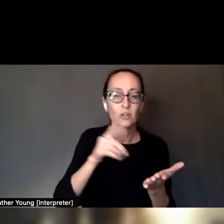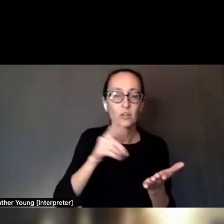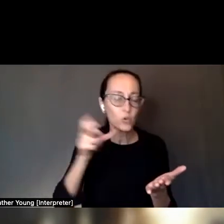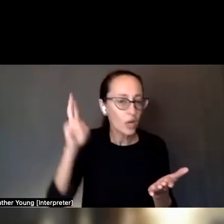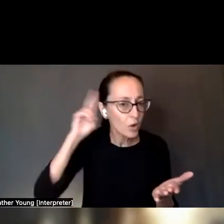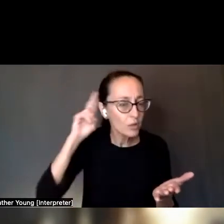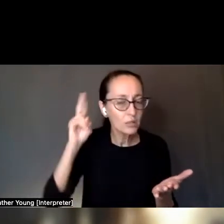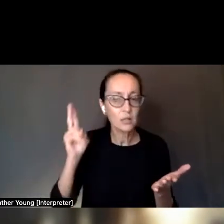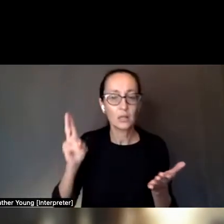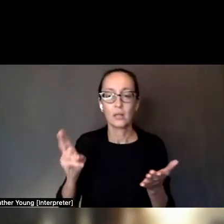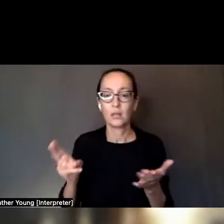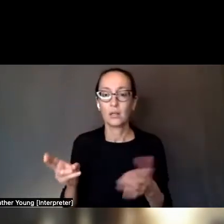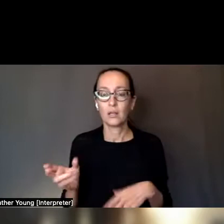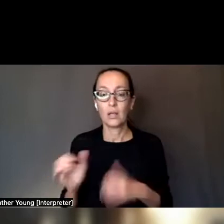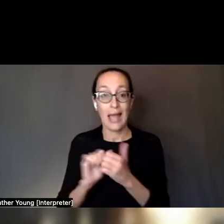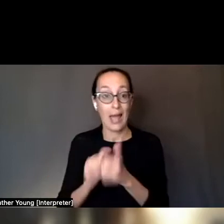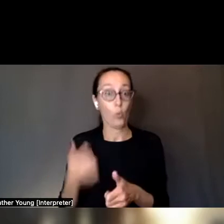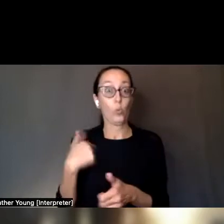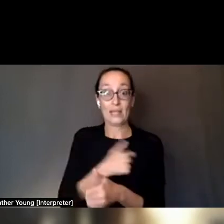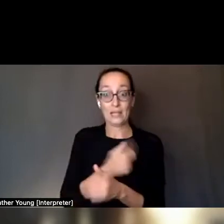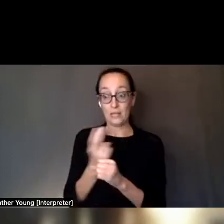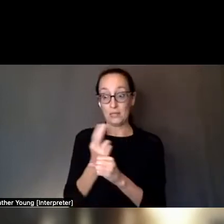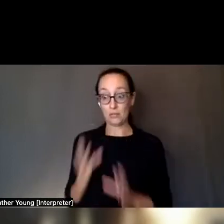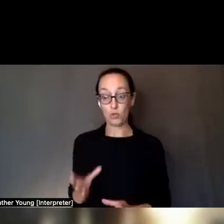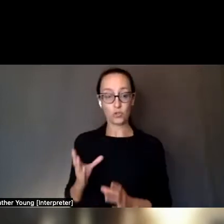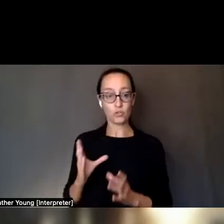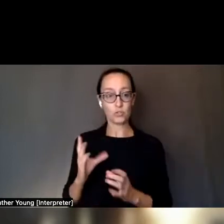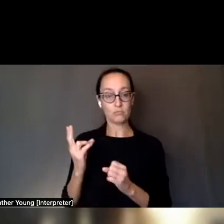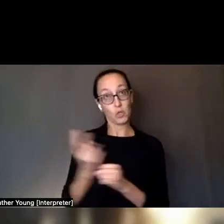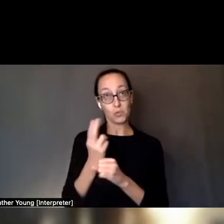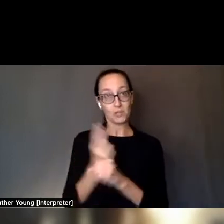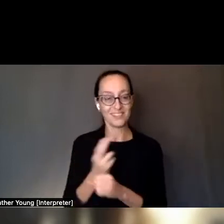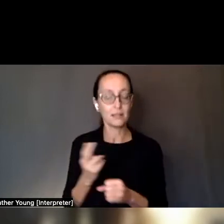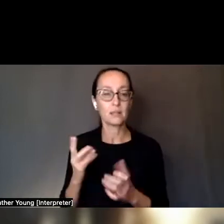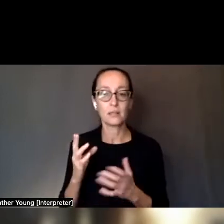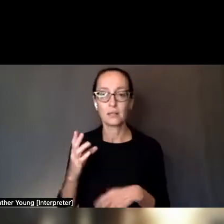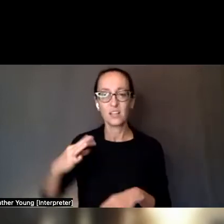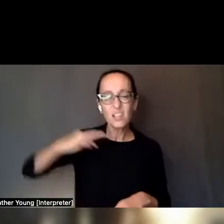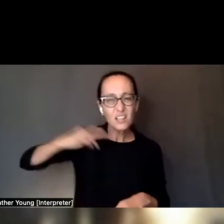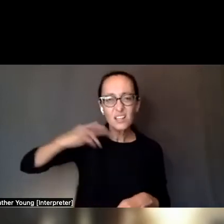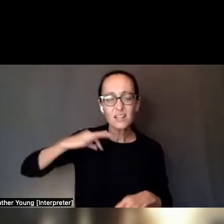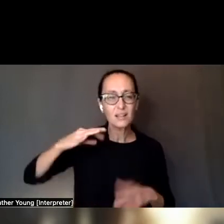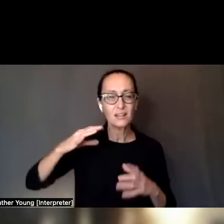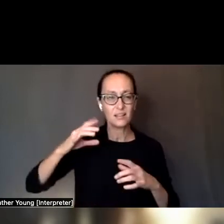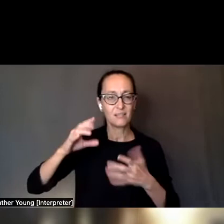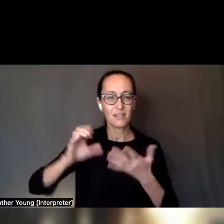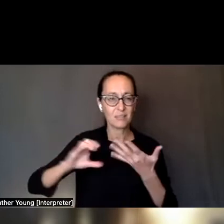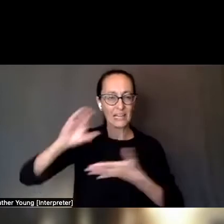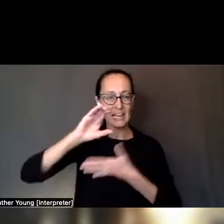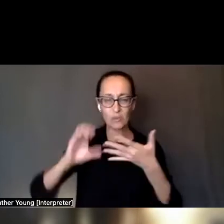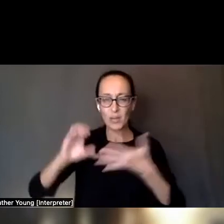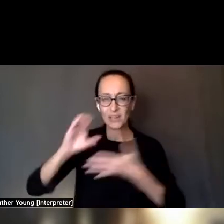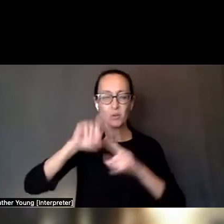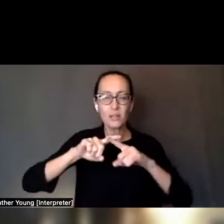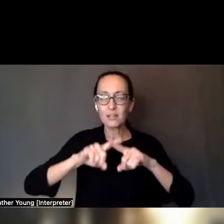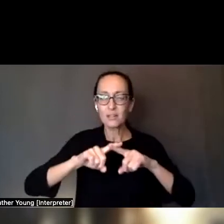candidacies. The FDA indications actually vary across devices, and